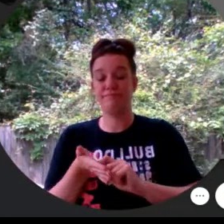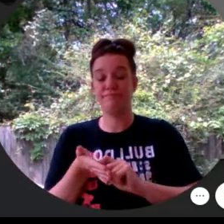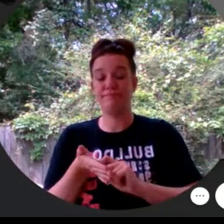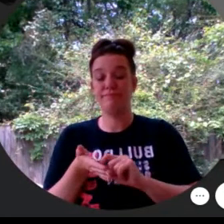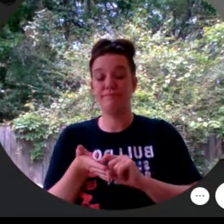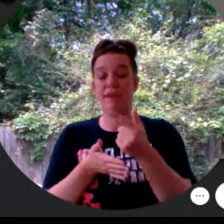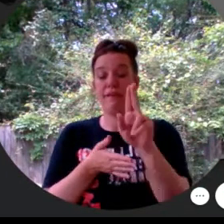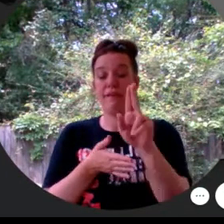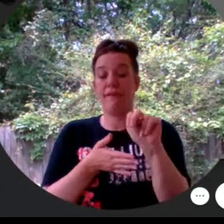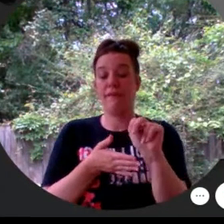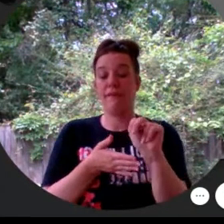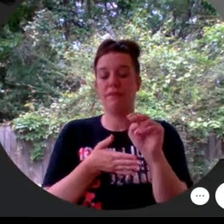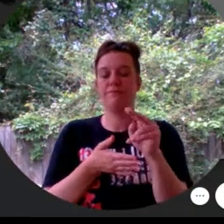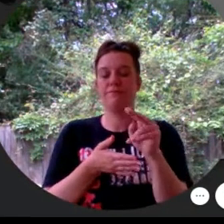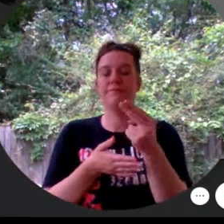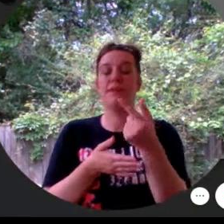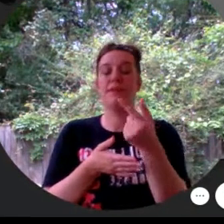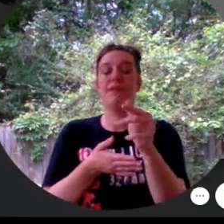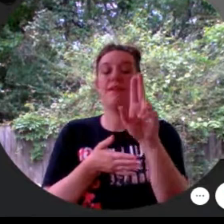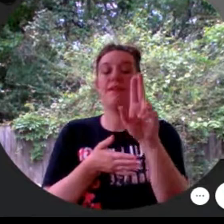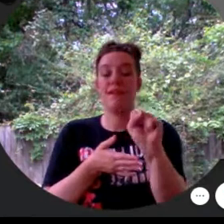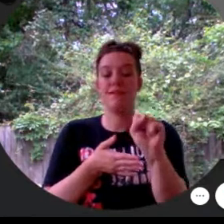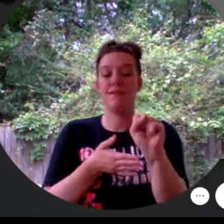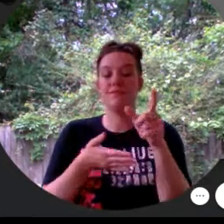check on fan.